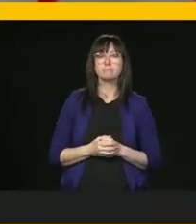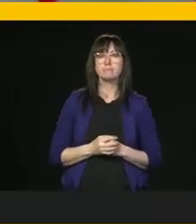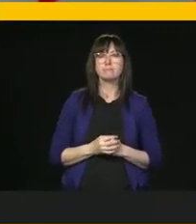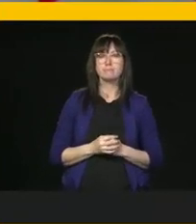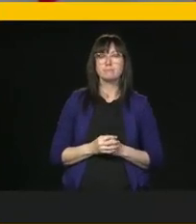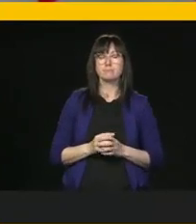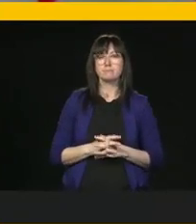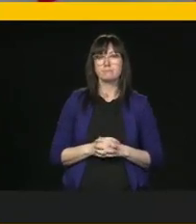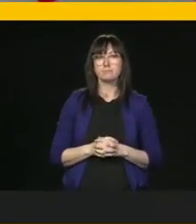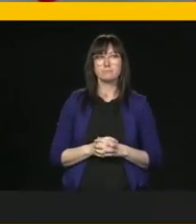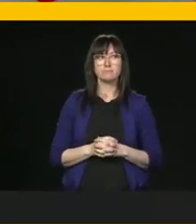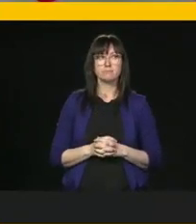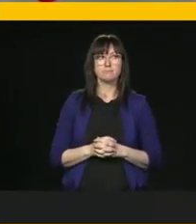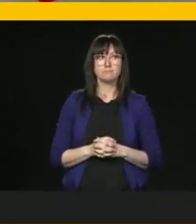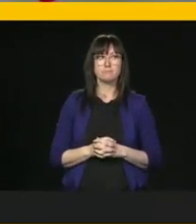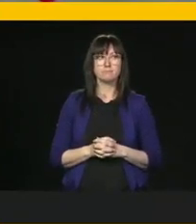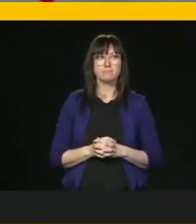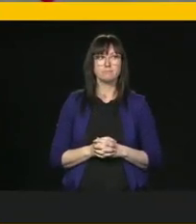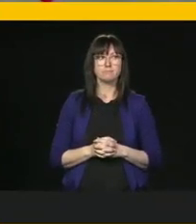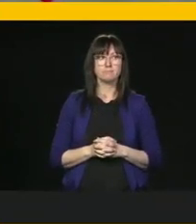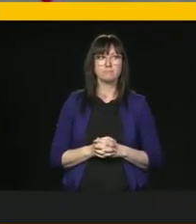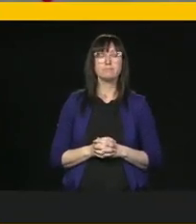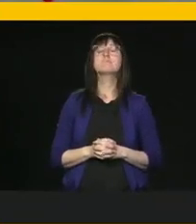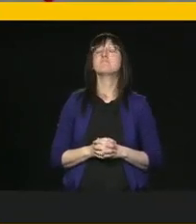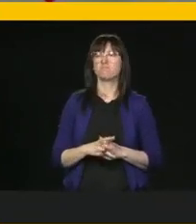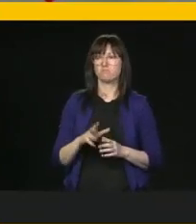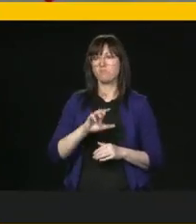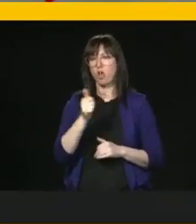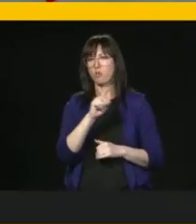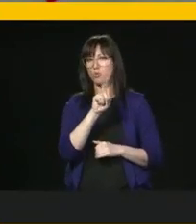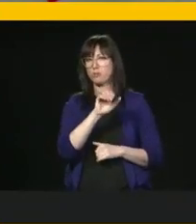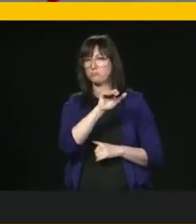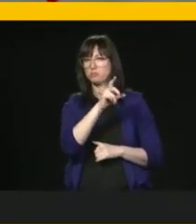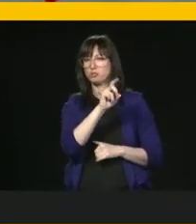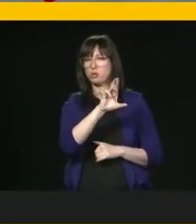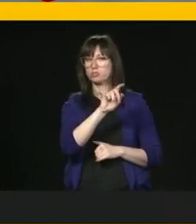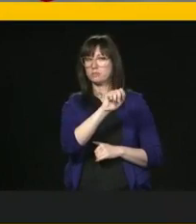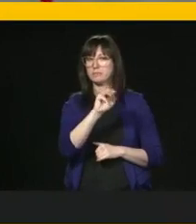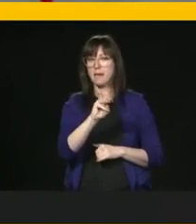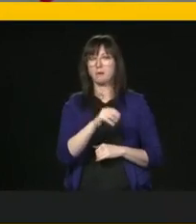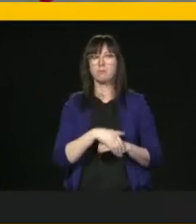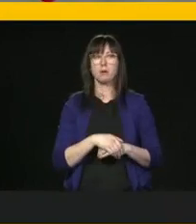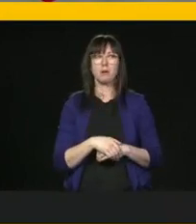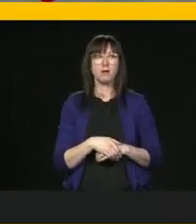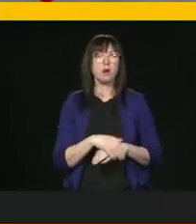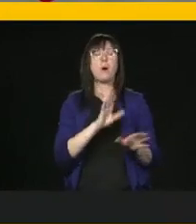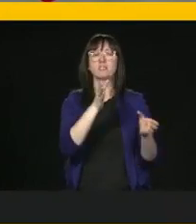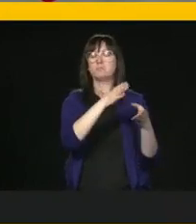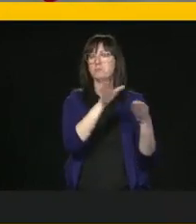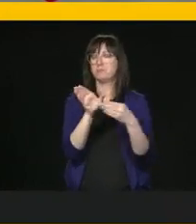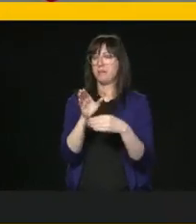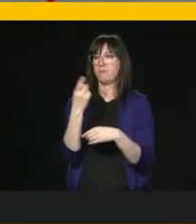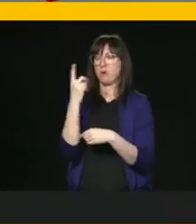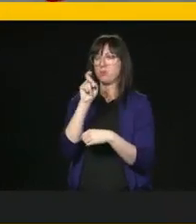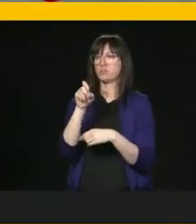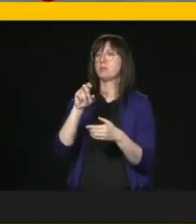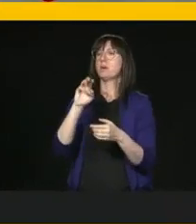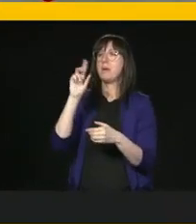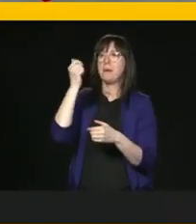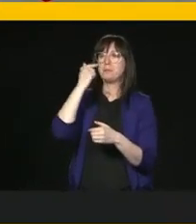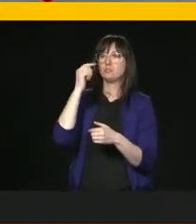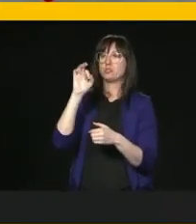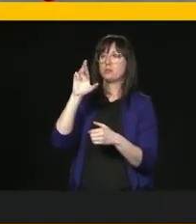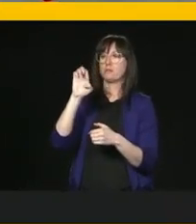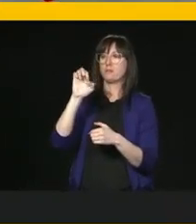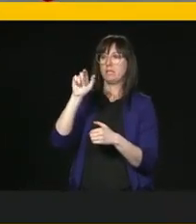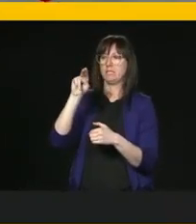Follow up, Dr. Tam. If I just have the one, Minister Freeland, the carbon tax a week Wednesday goes from 4 to 6 cents a